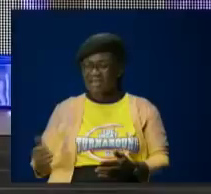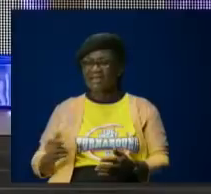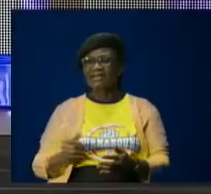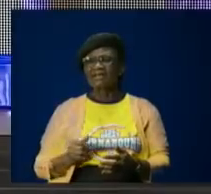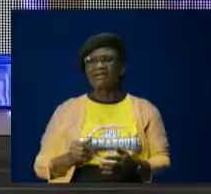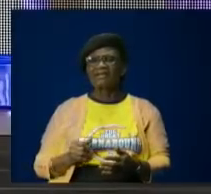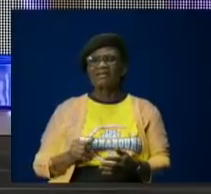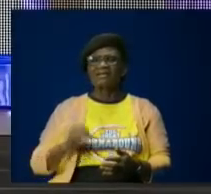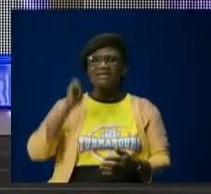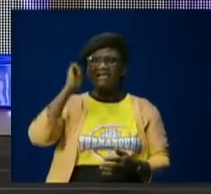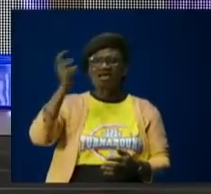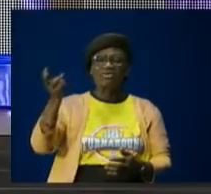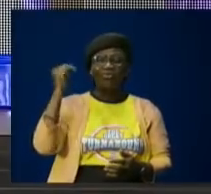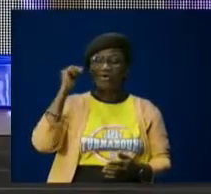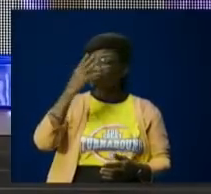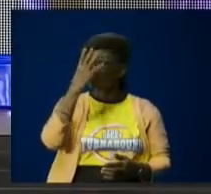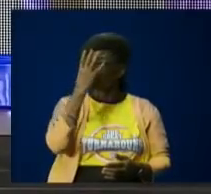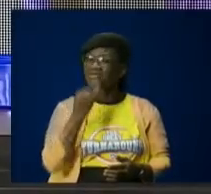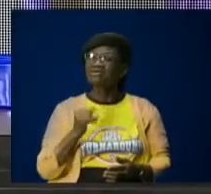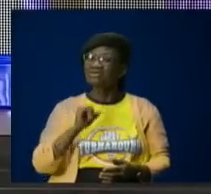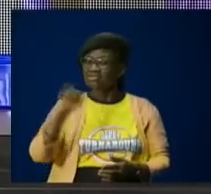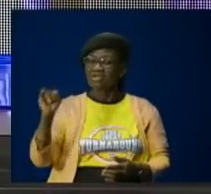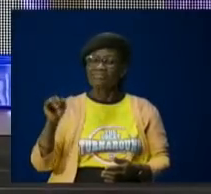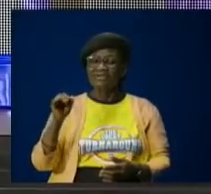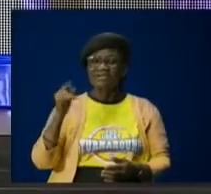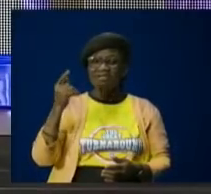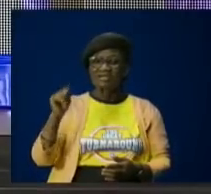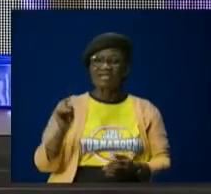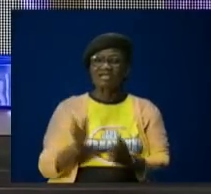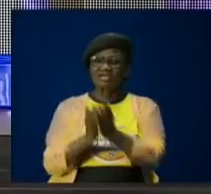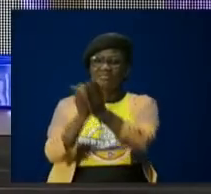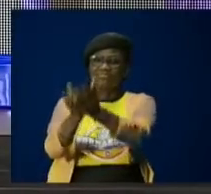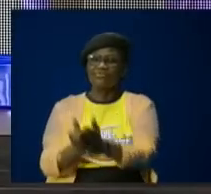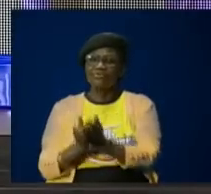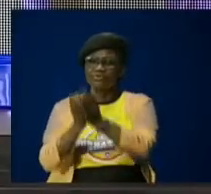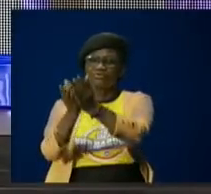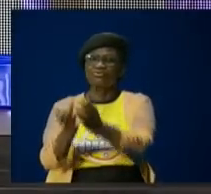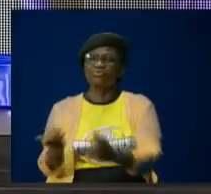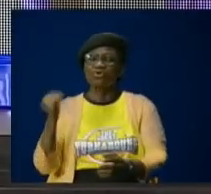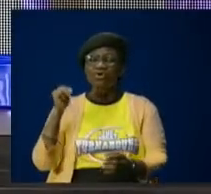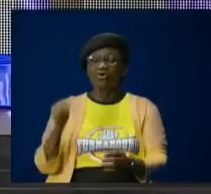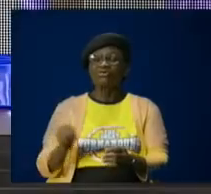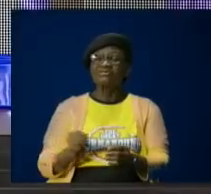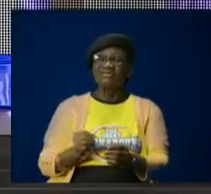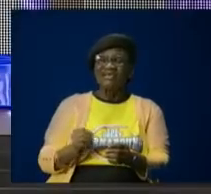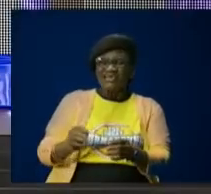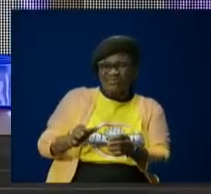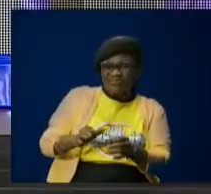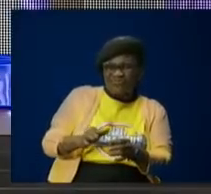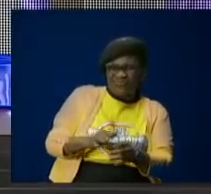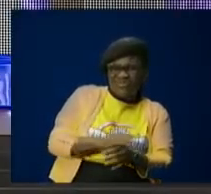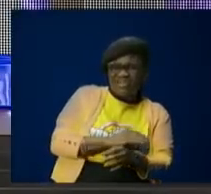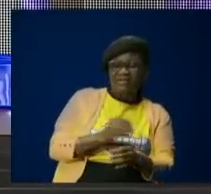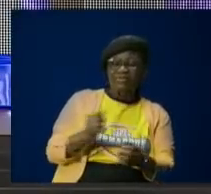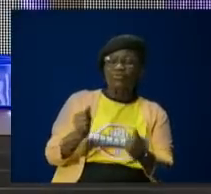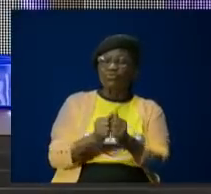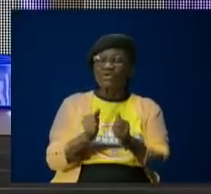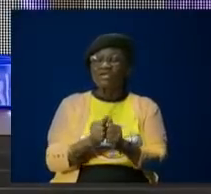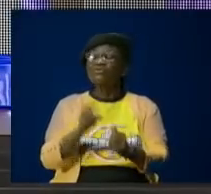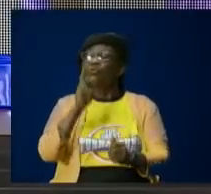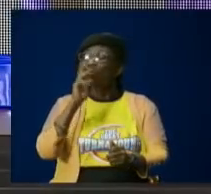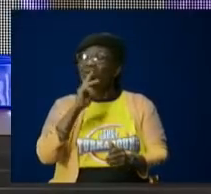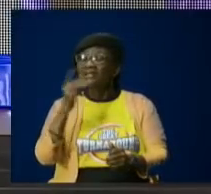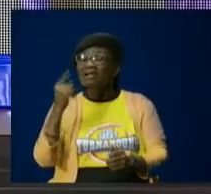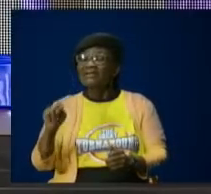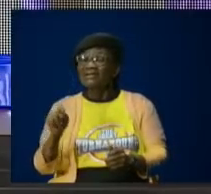He was sleeping. The boat was filling with water. The disciples woke him up and said, care us not